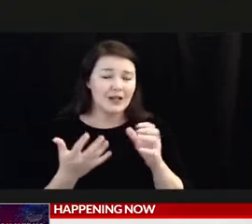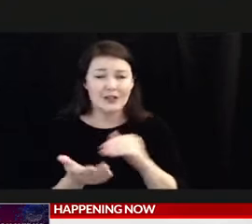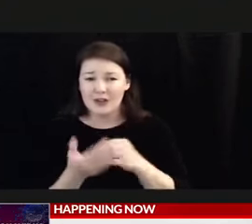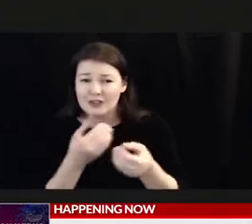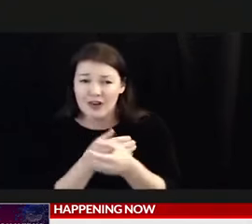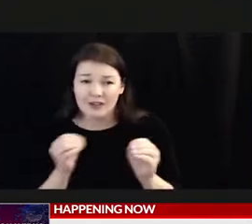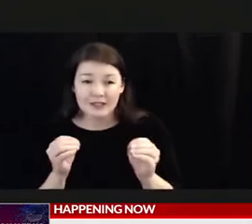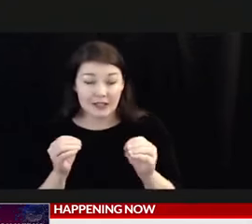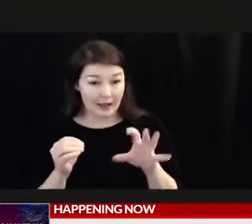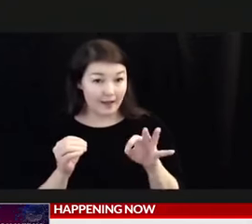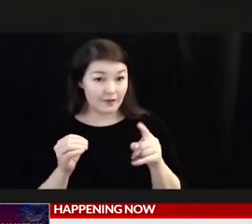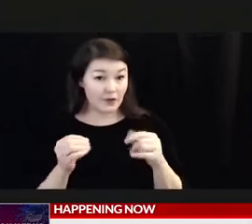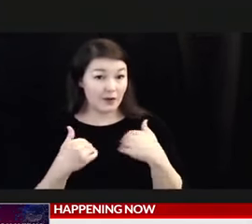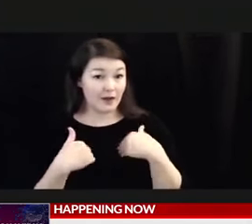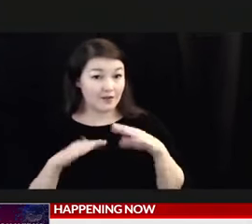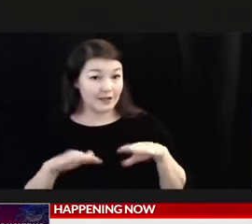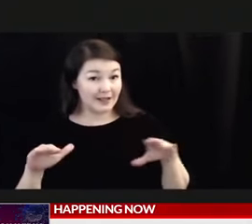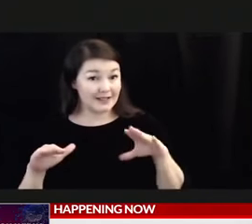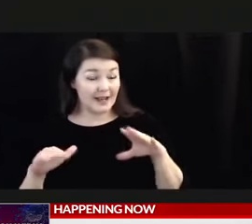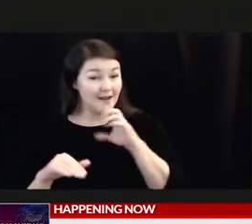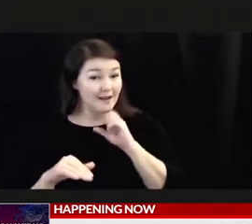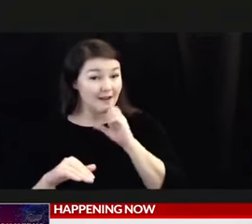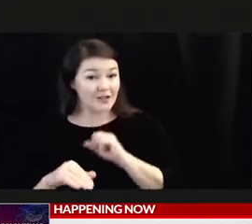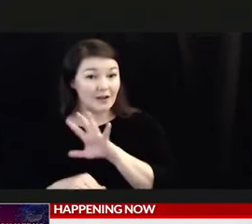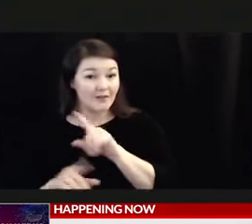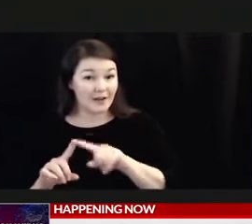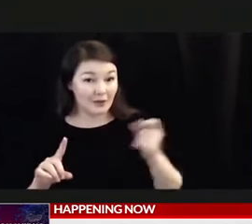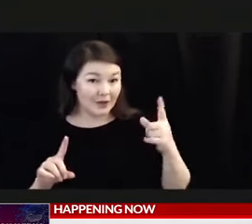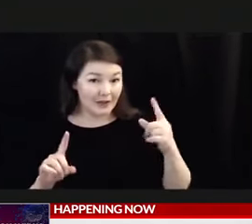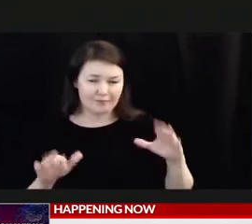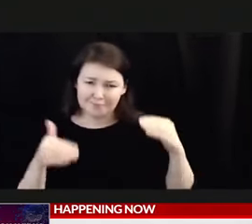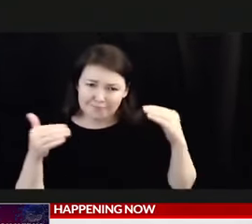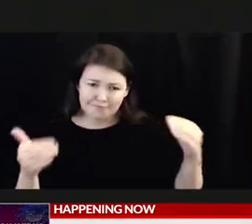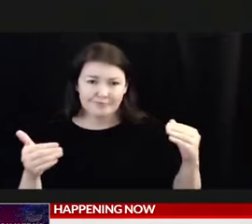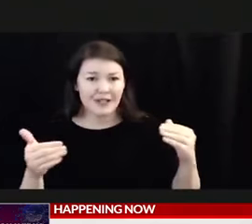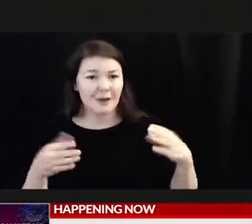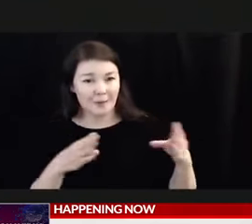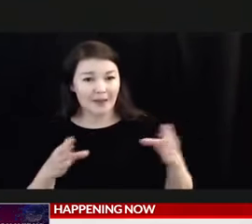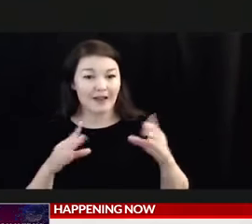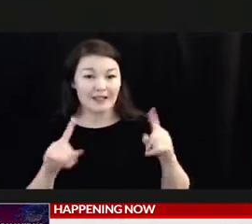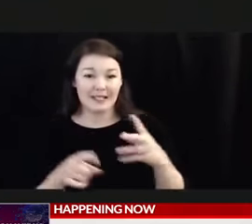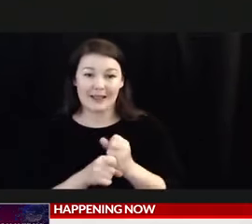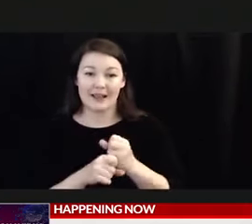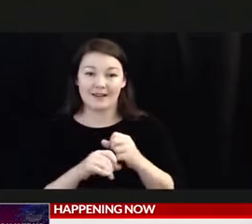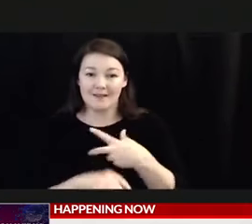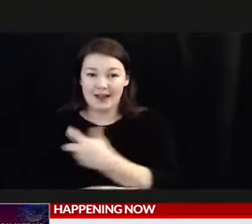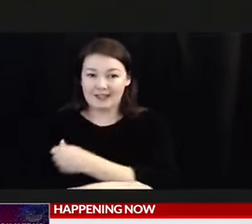you're making plans as we are to get your kids vaccinated in the next few days.